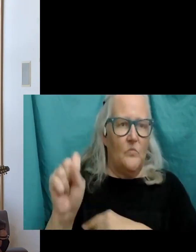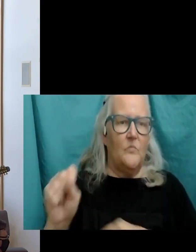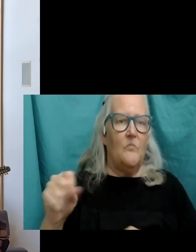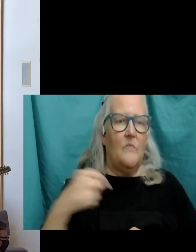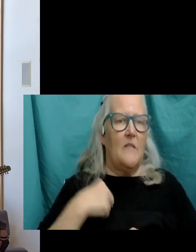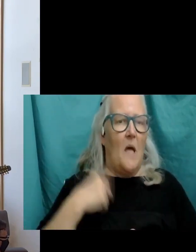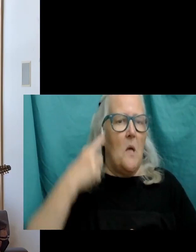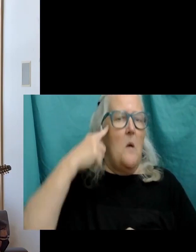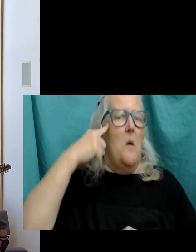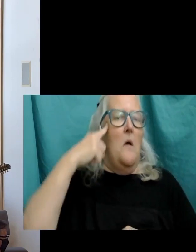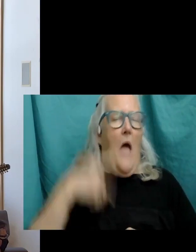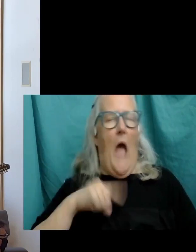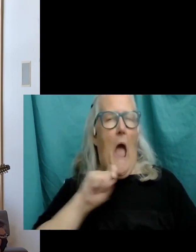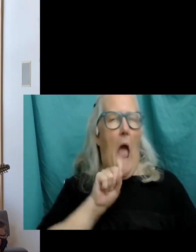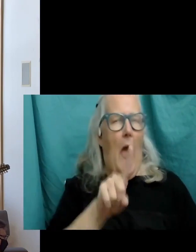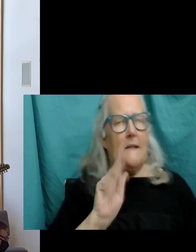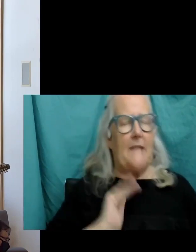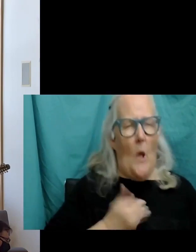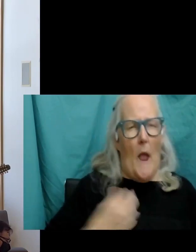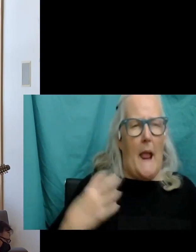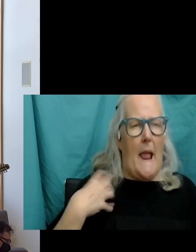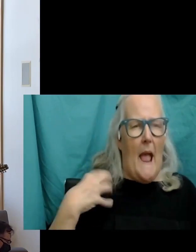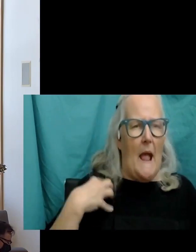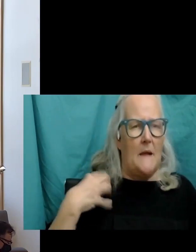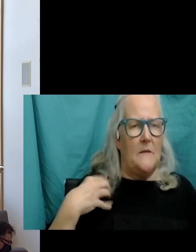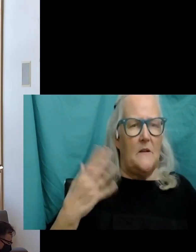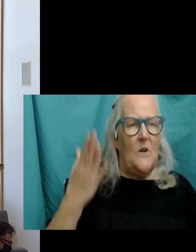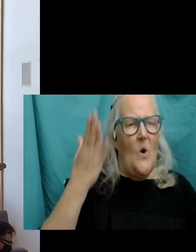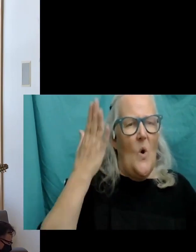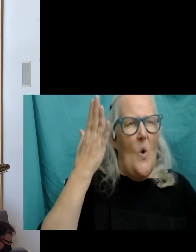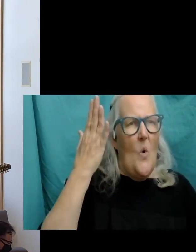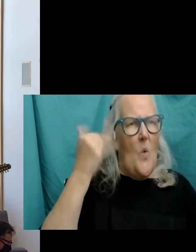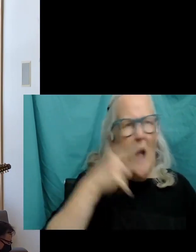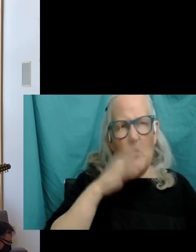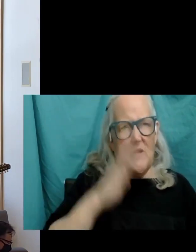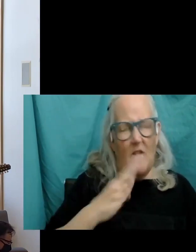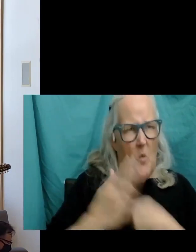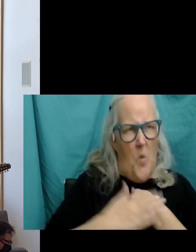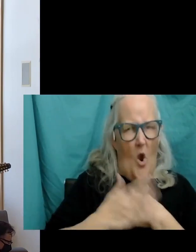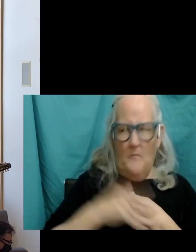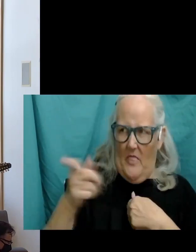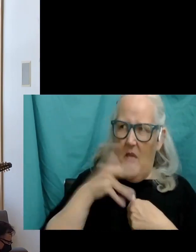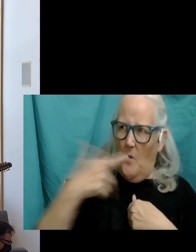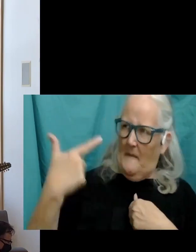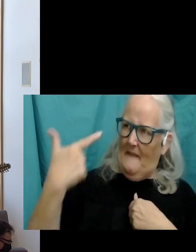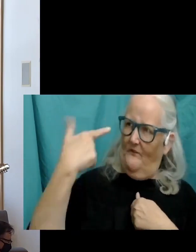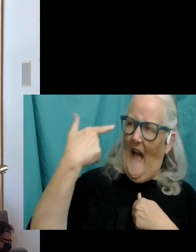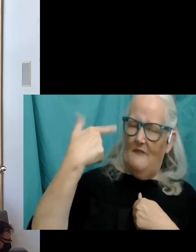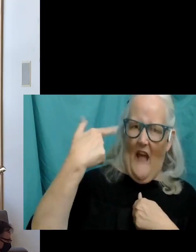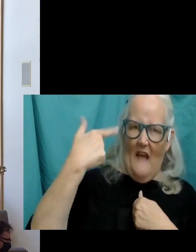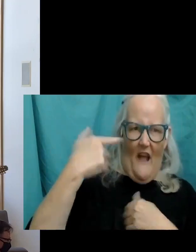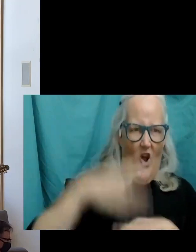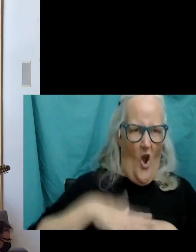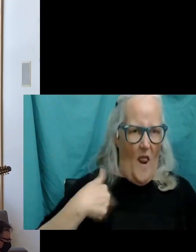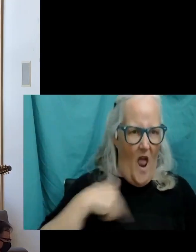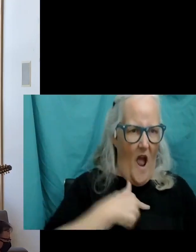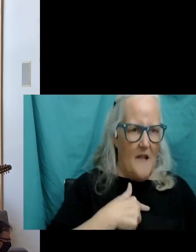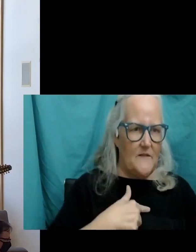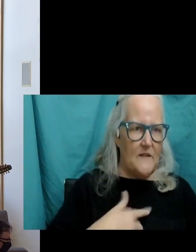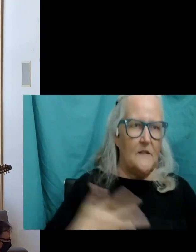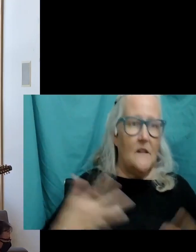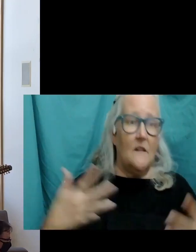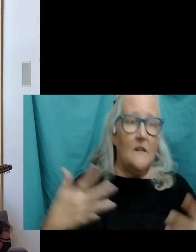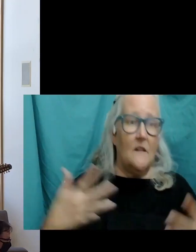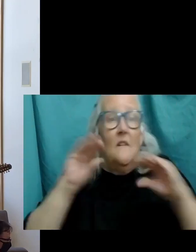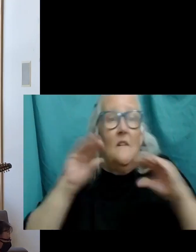sea captain: why did you never say they'd be firing at me? No purchase, no pay is the